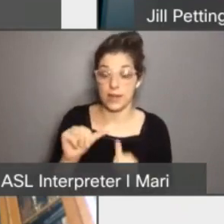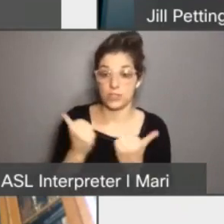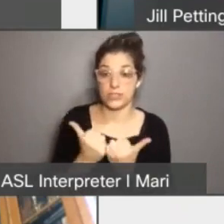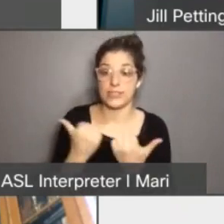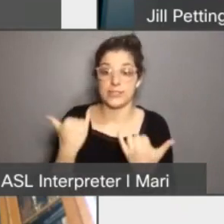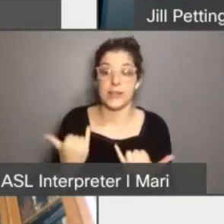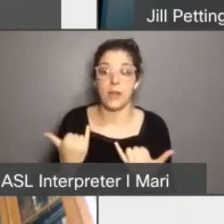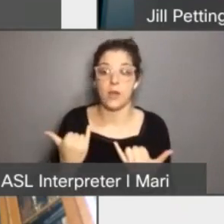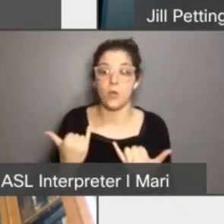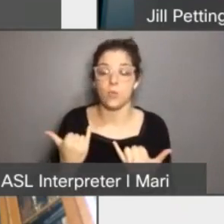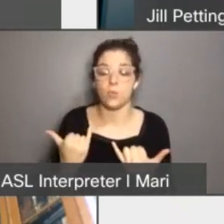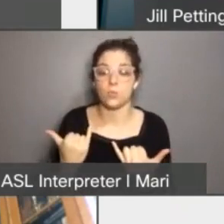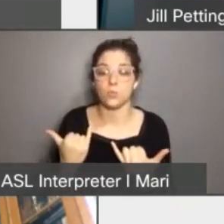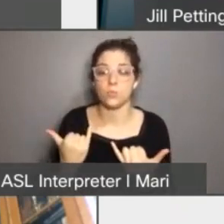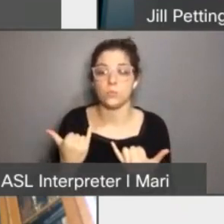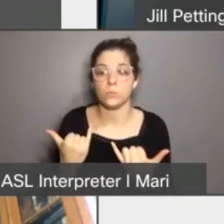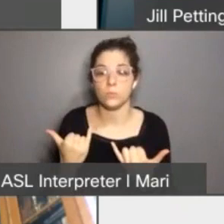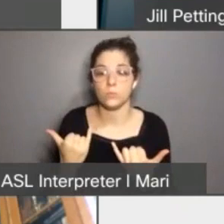now